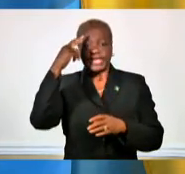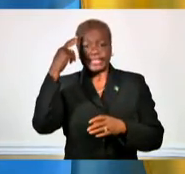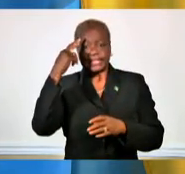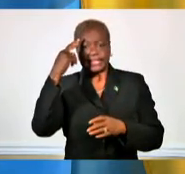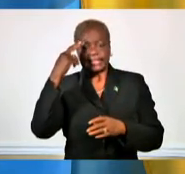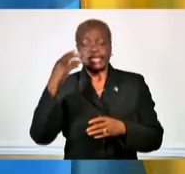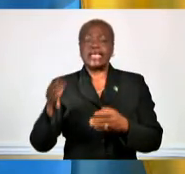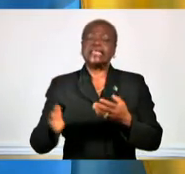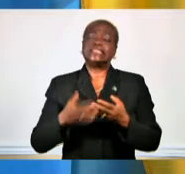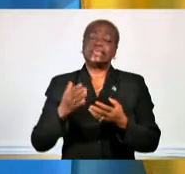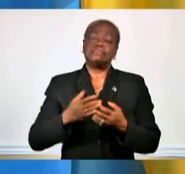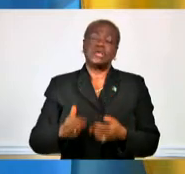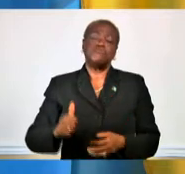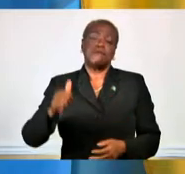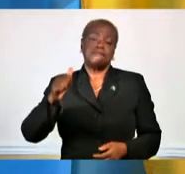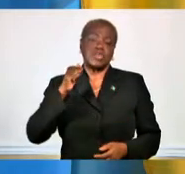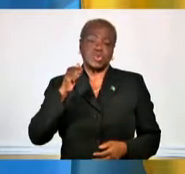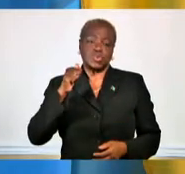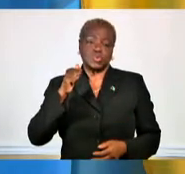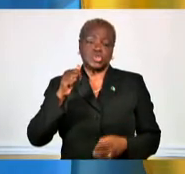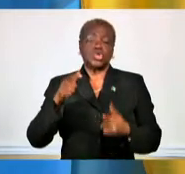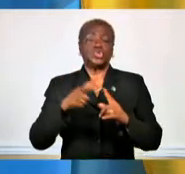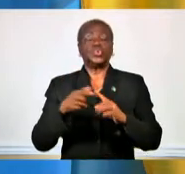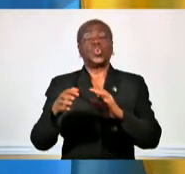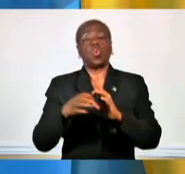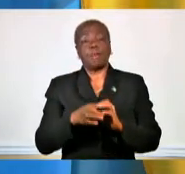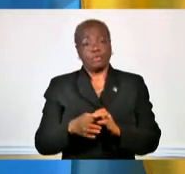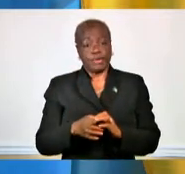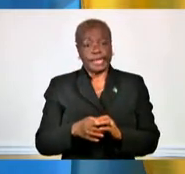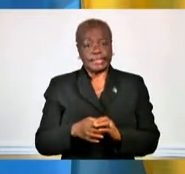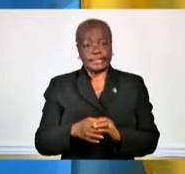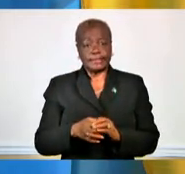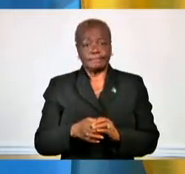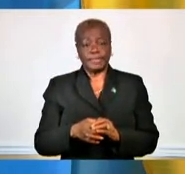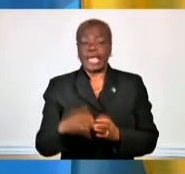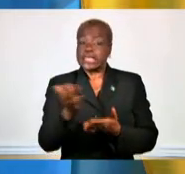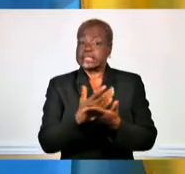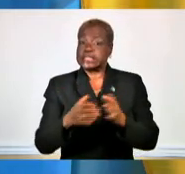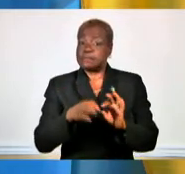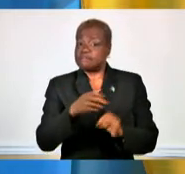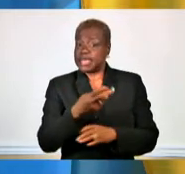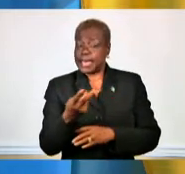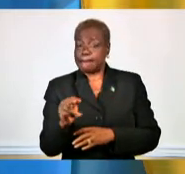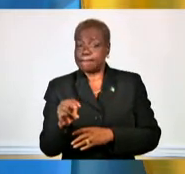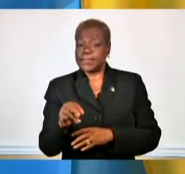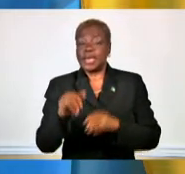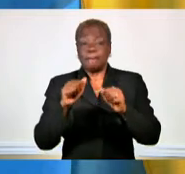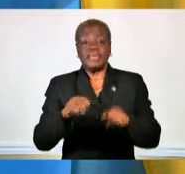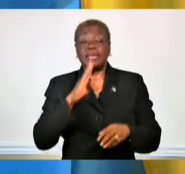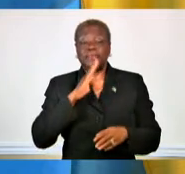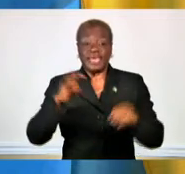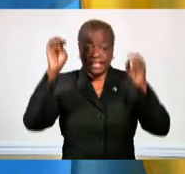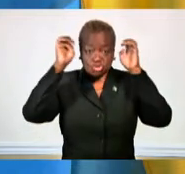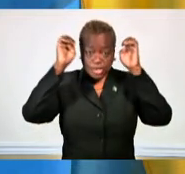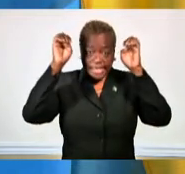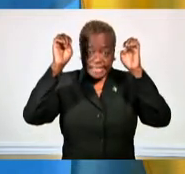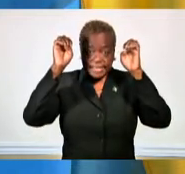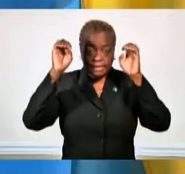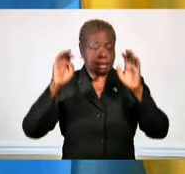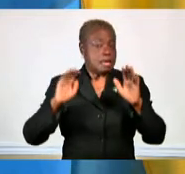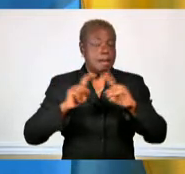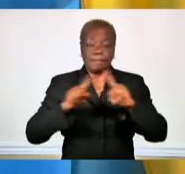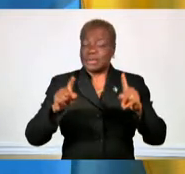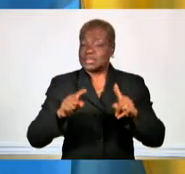simply refuse to cooperate. Some of them may be educated, but they